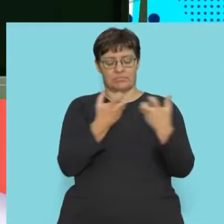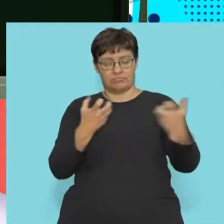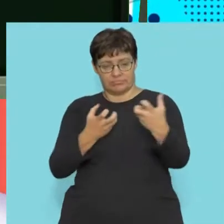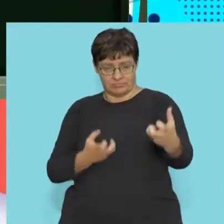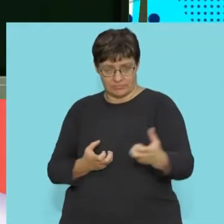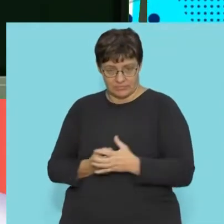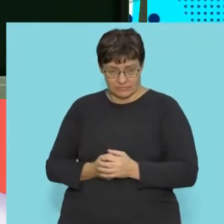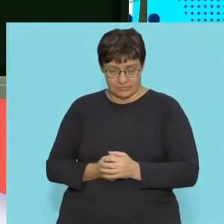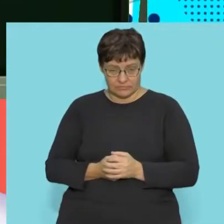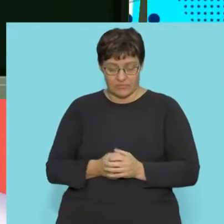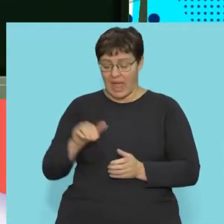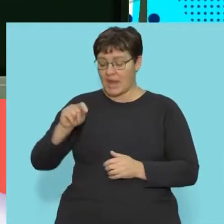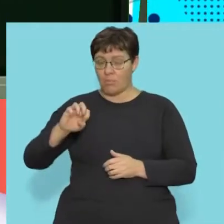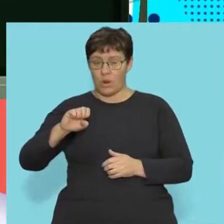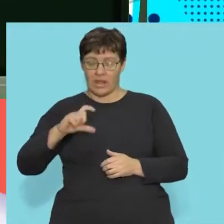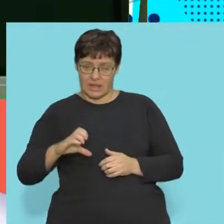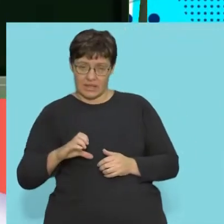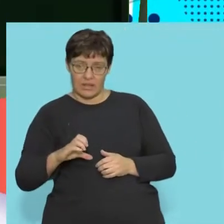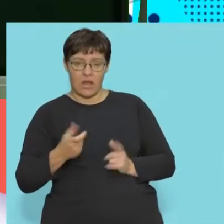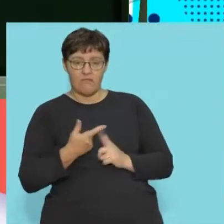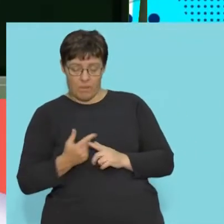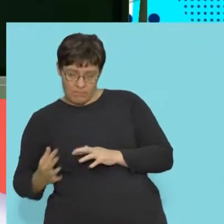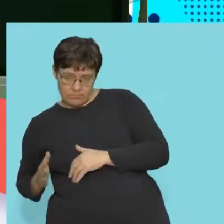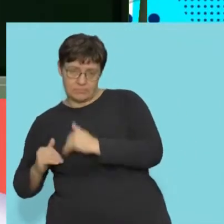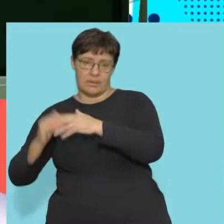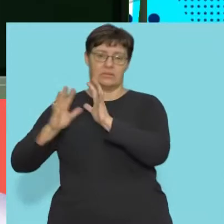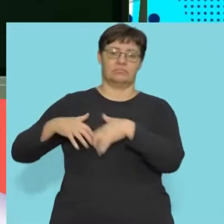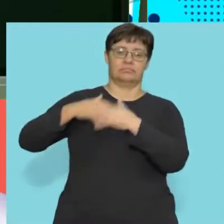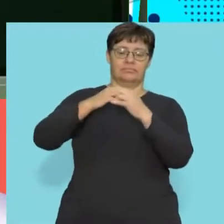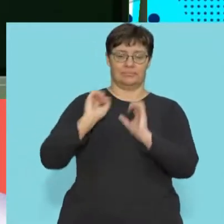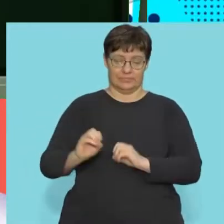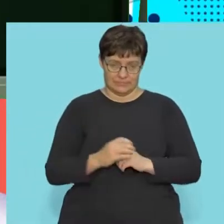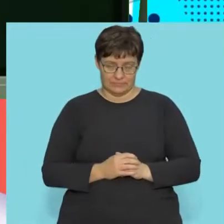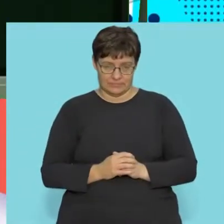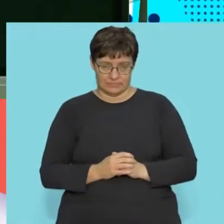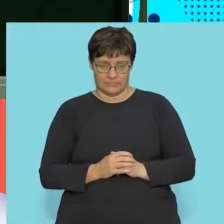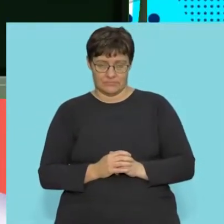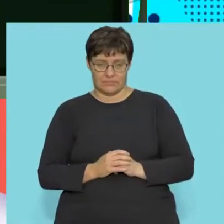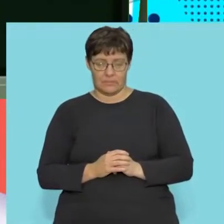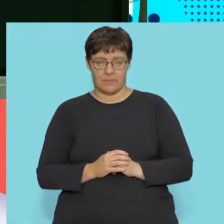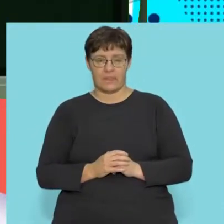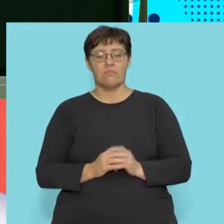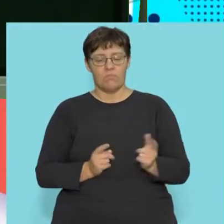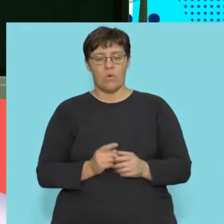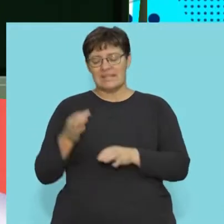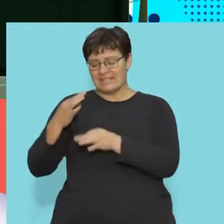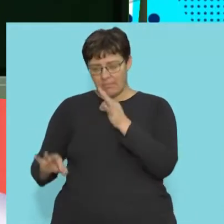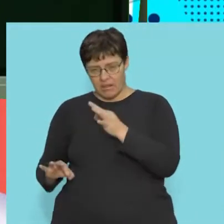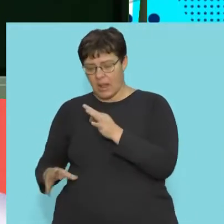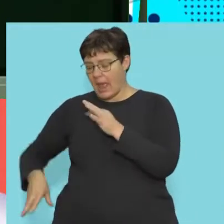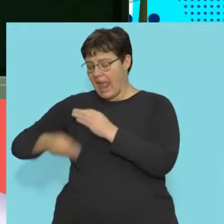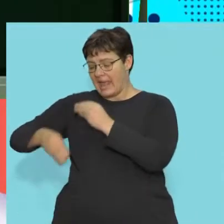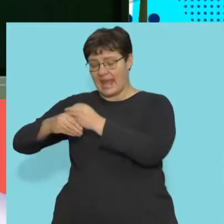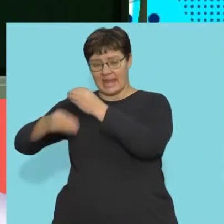cut, so it's breaking down. And anabolic comes from building up, so ascending, climbing up. So we